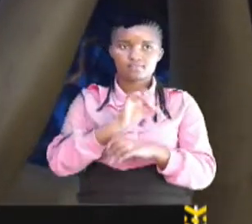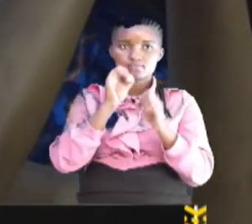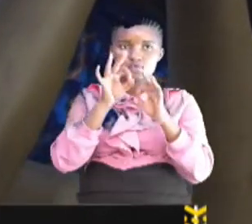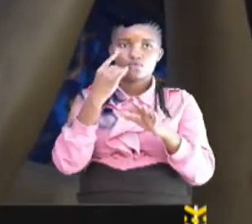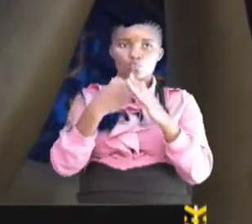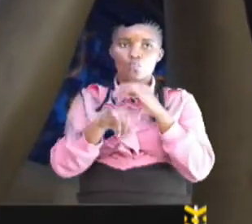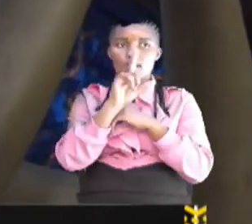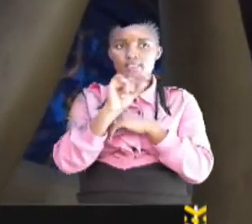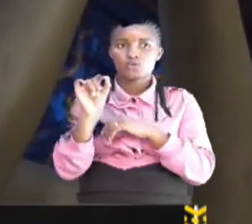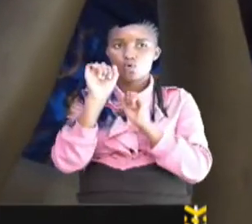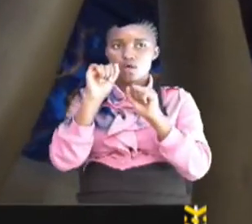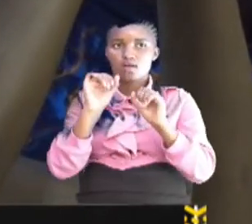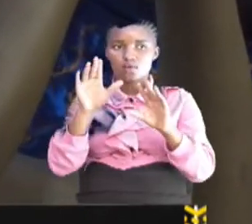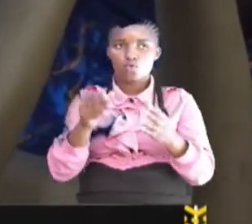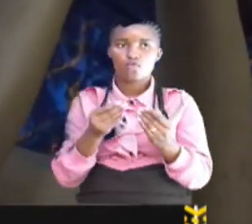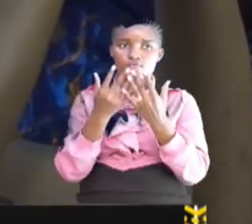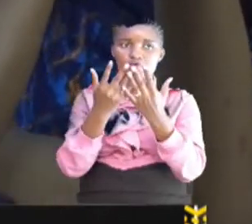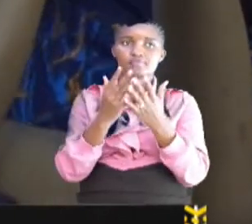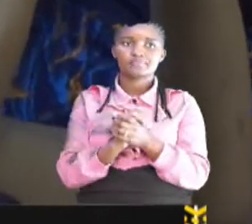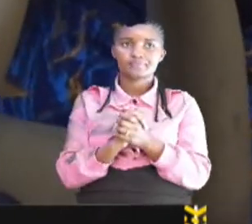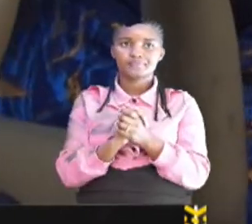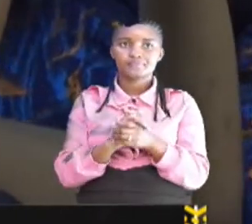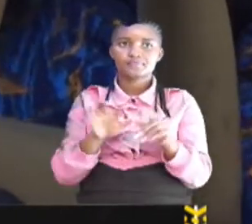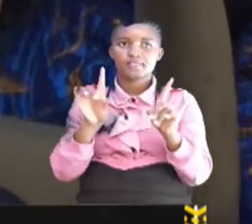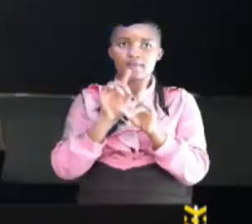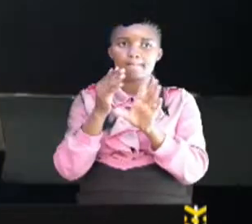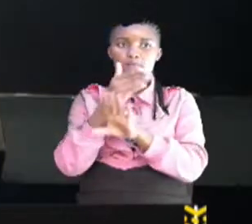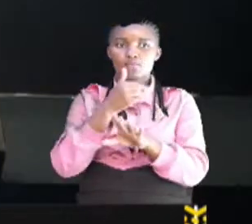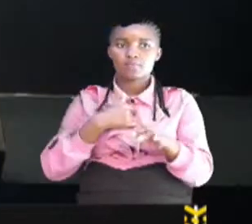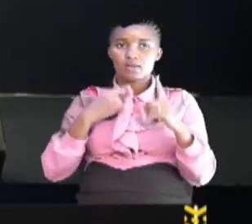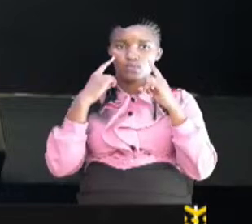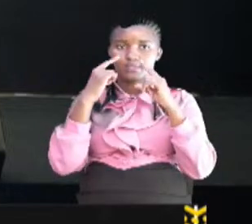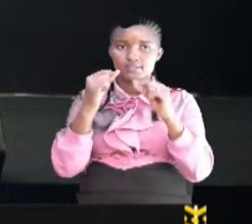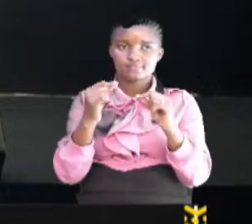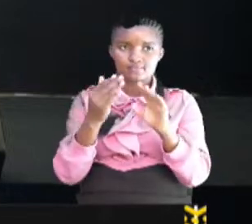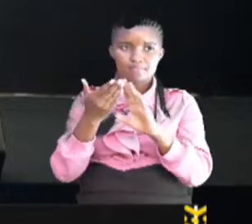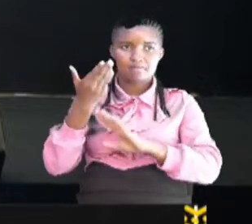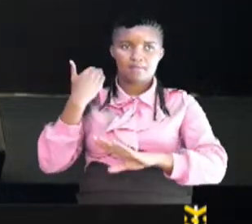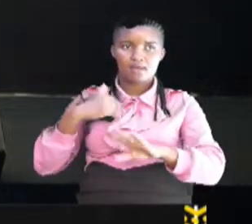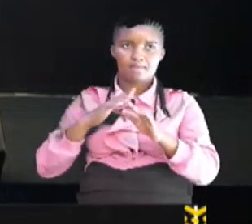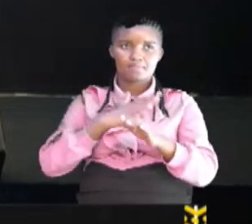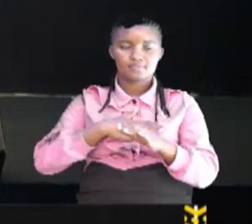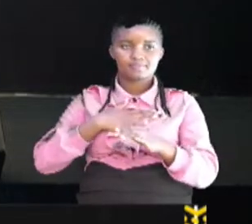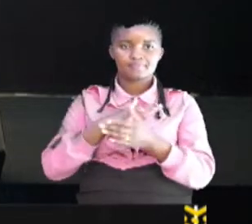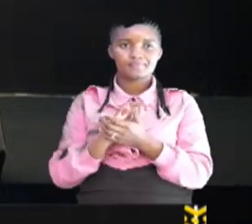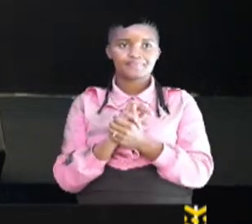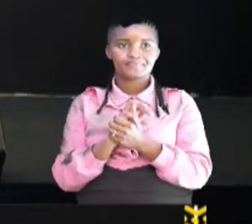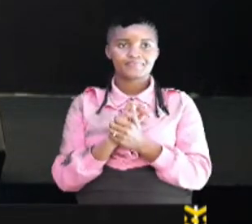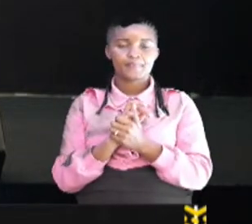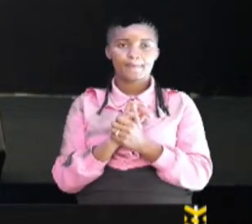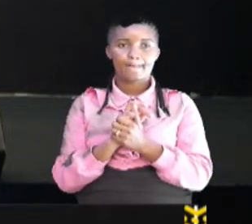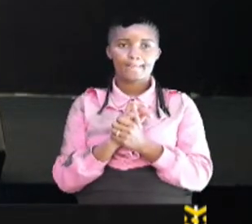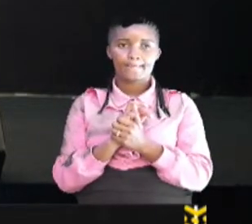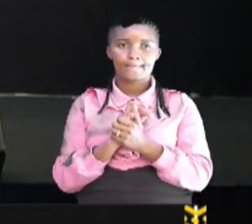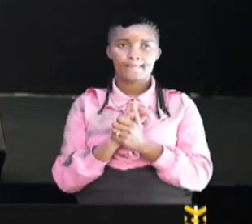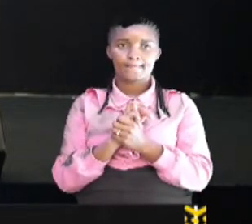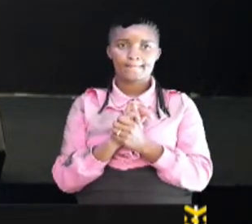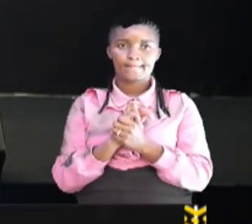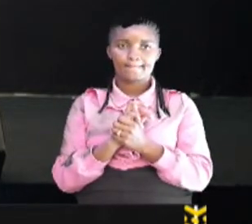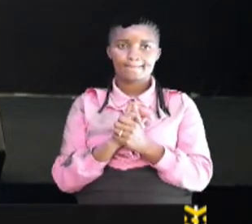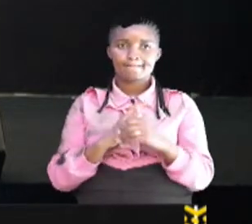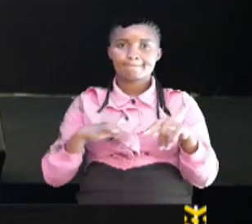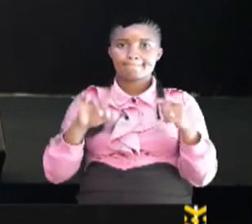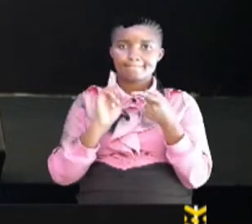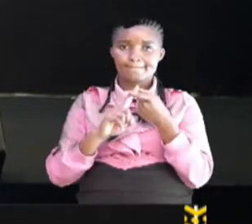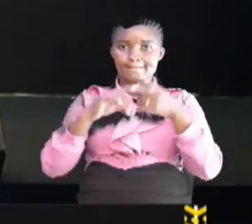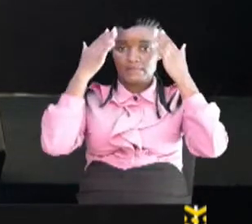what TikTok has to offer. As I was saying, go back. Thank you. So it's